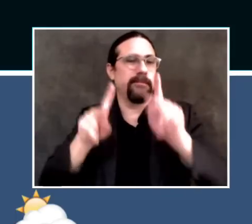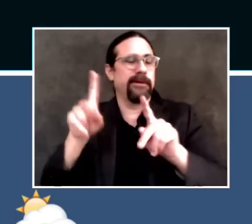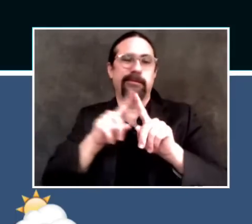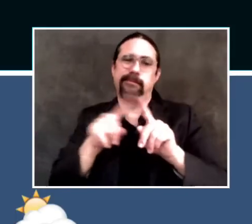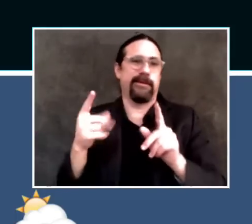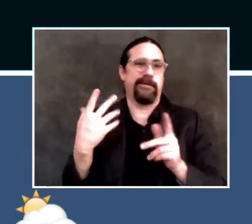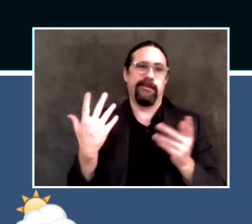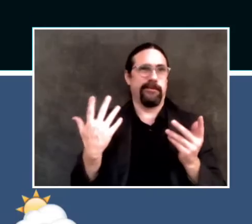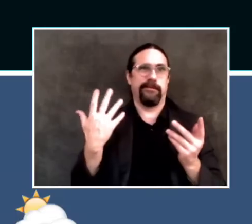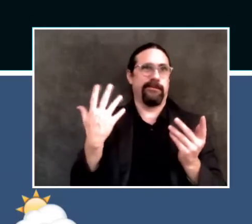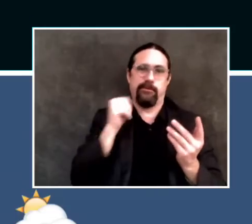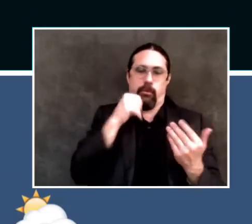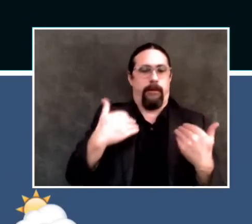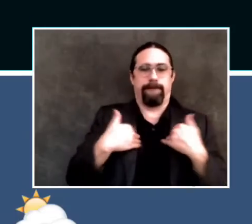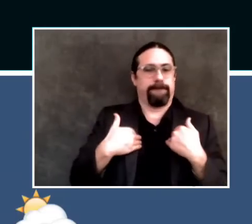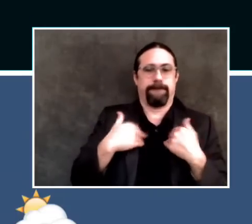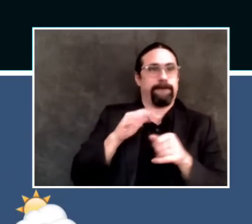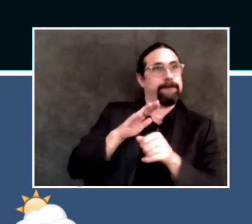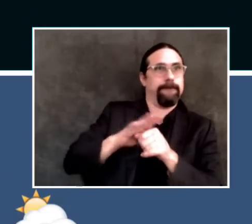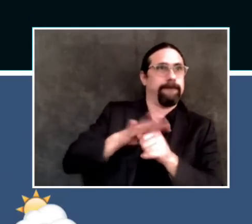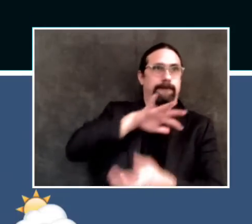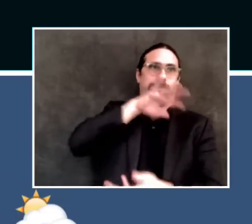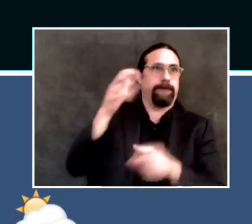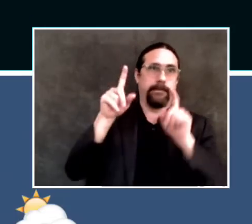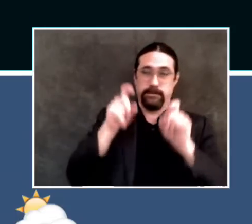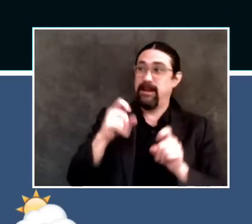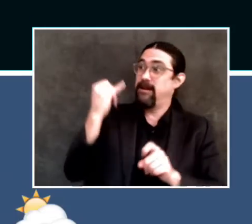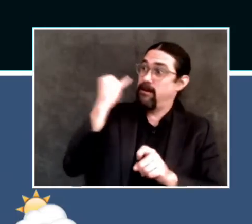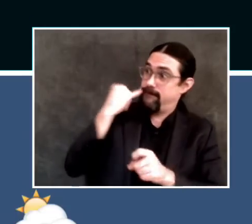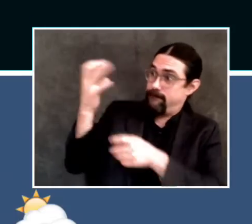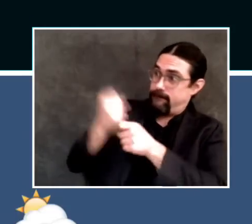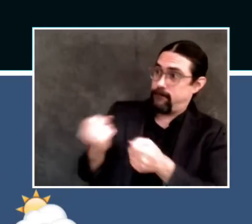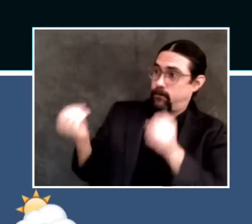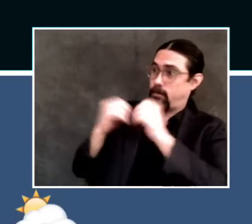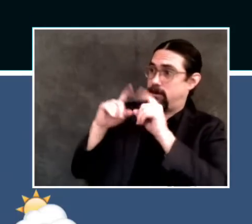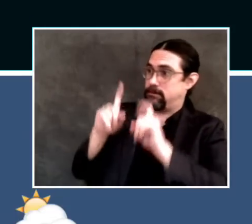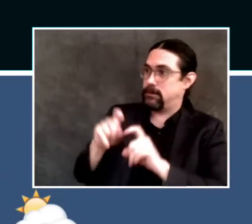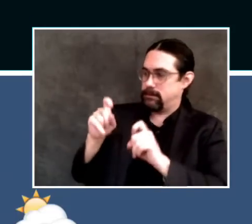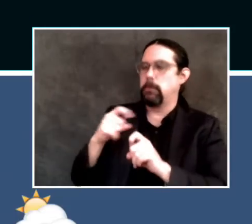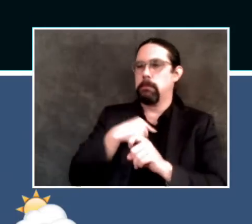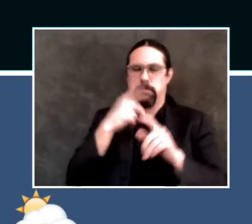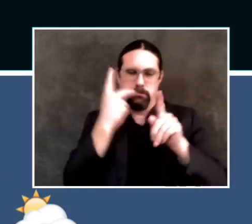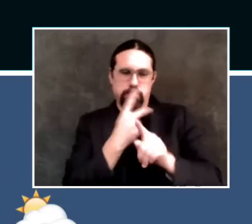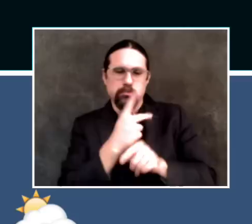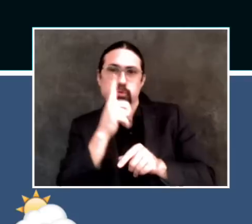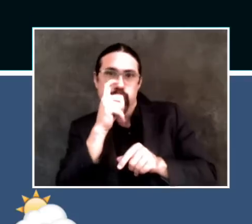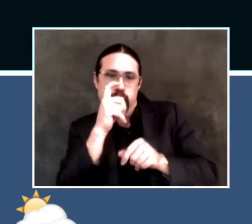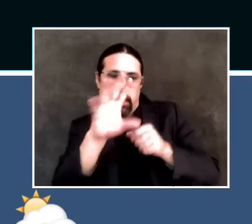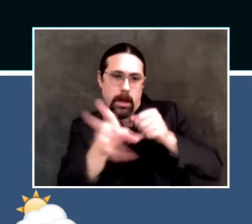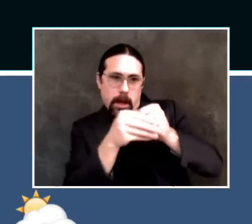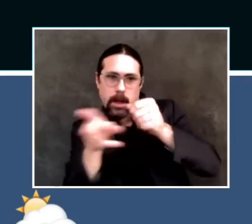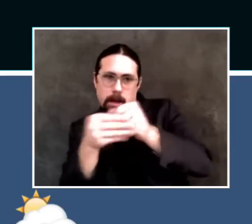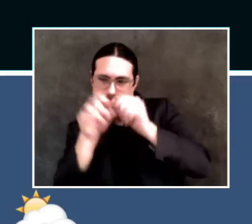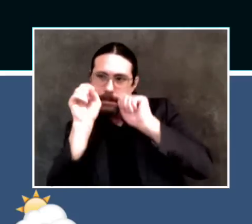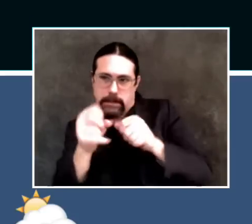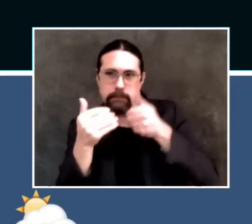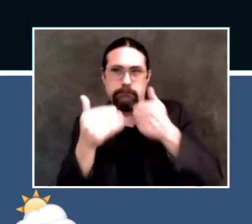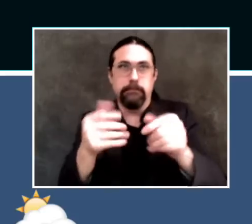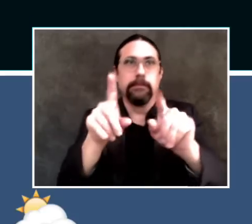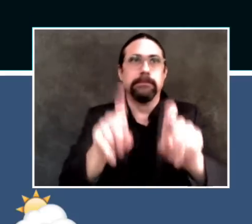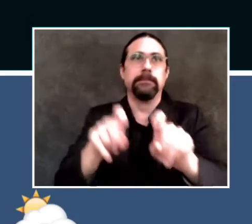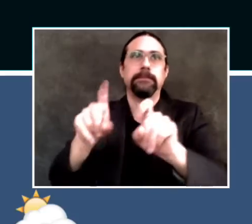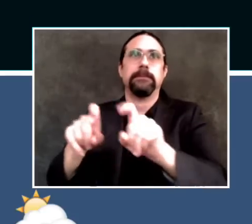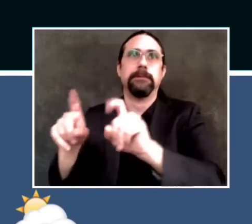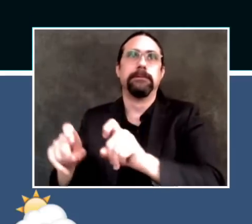to have a bigger supply. This has been the underlying challenge from day one, and we've never had a satisfactory answer from the federal government. Not one single day since